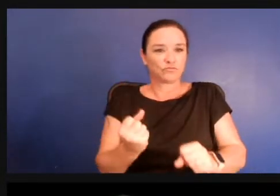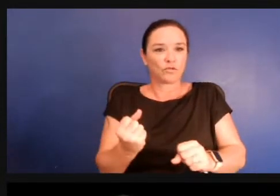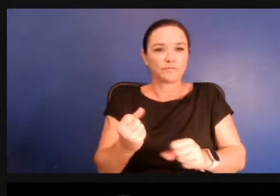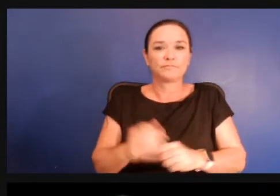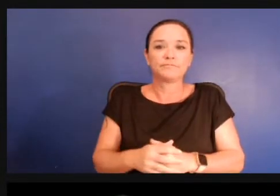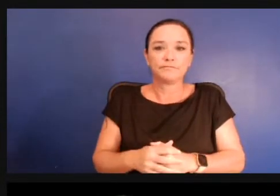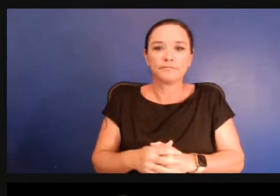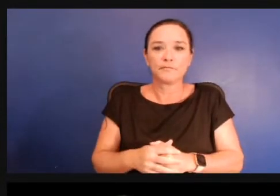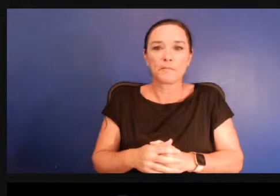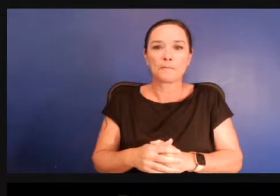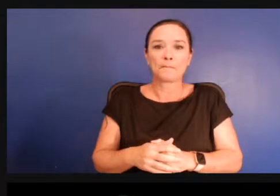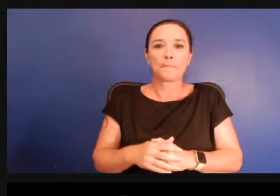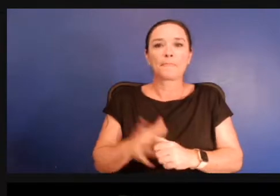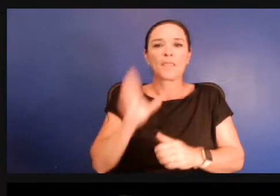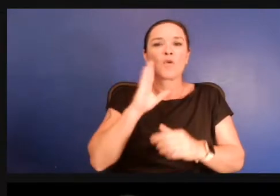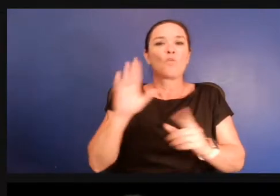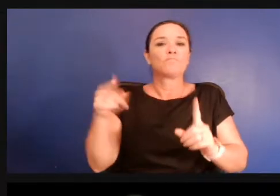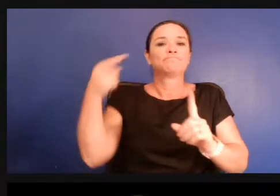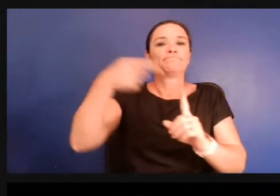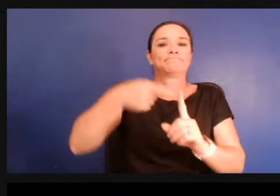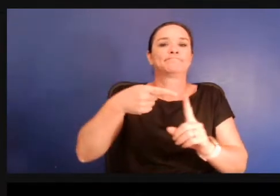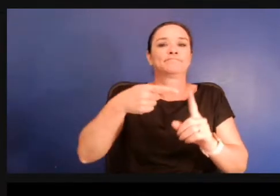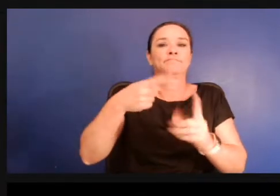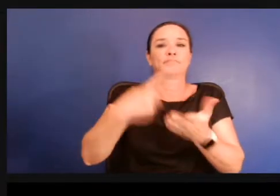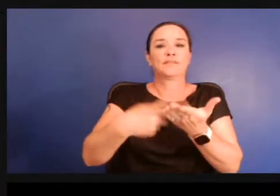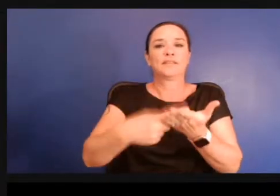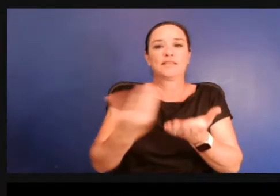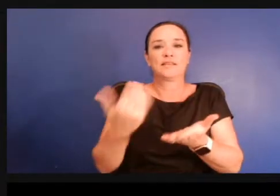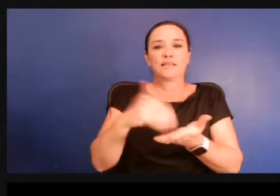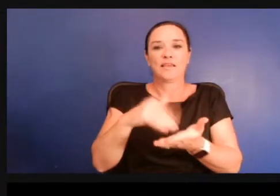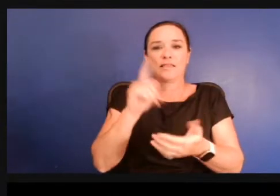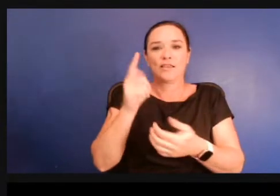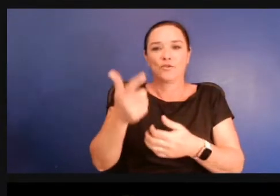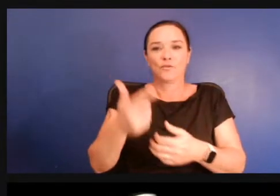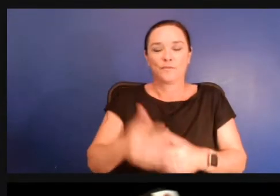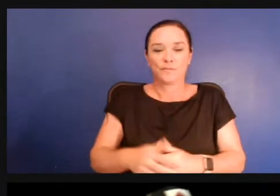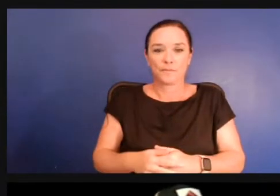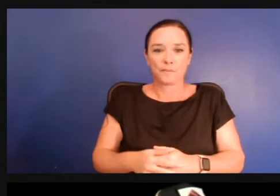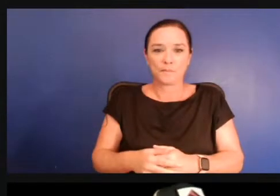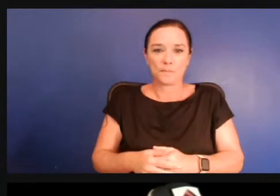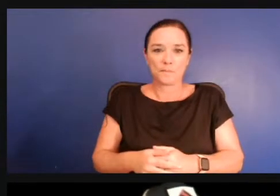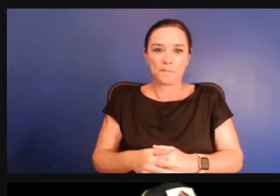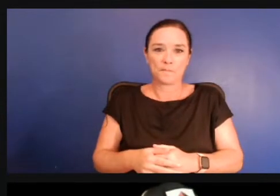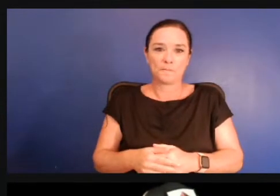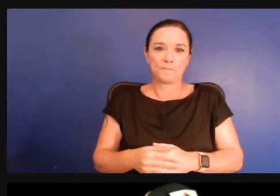week. And we'll come back to that again in a little while here this week.